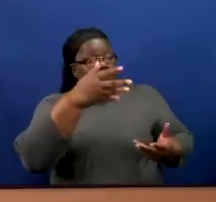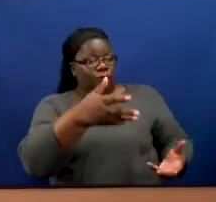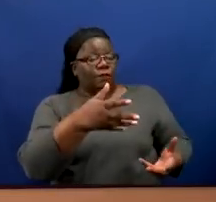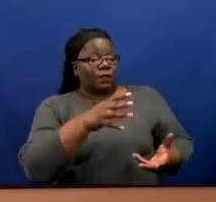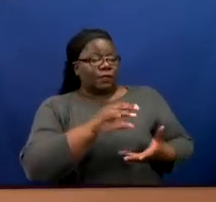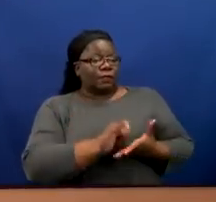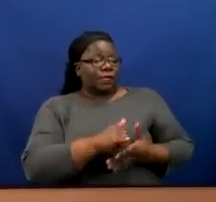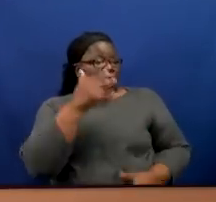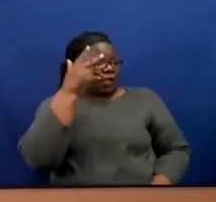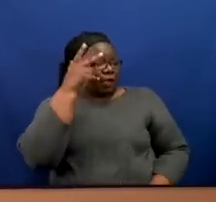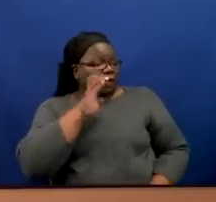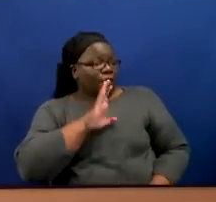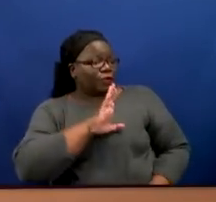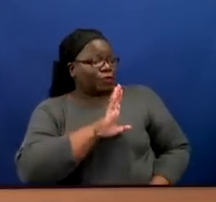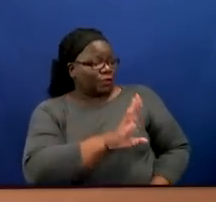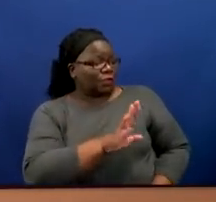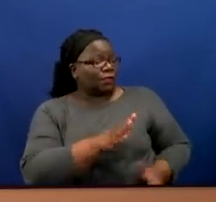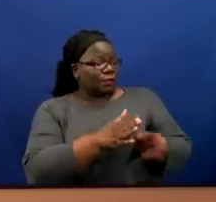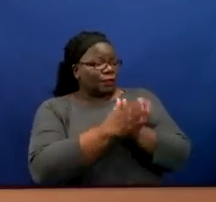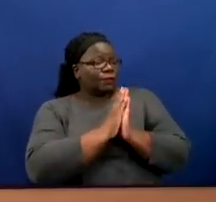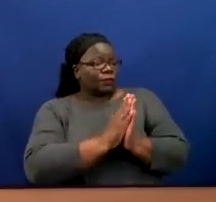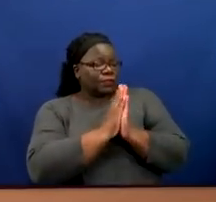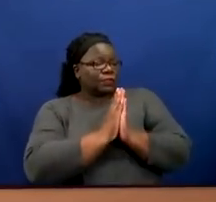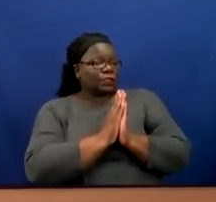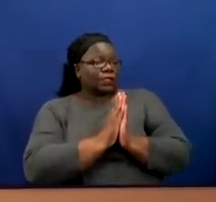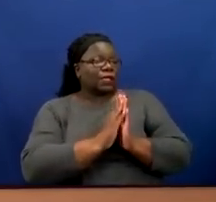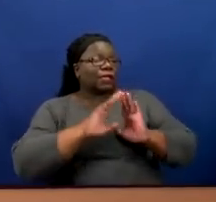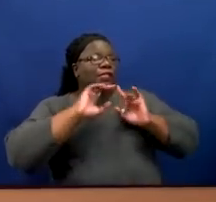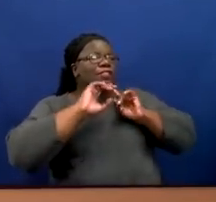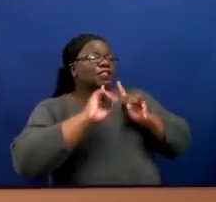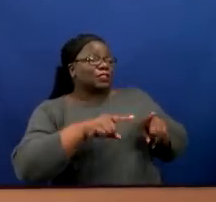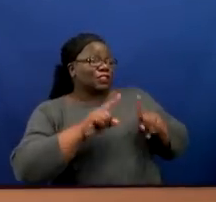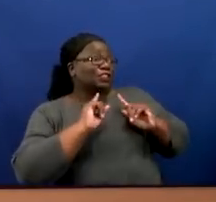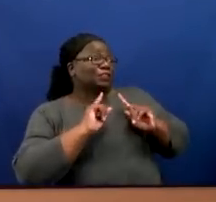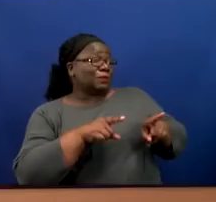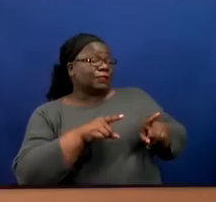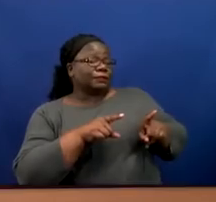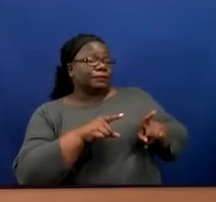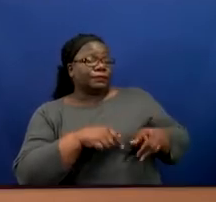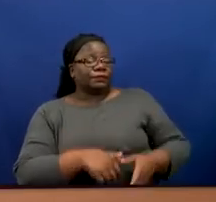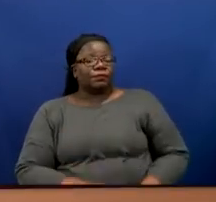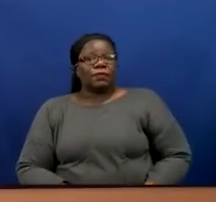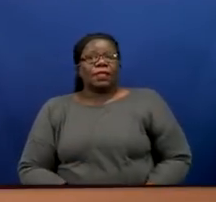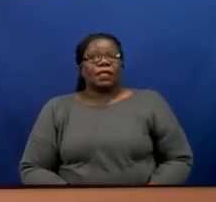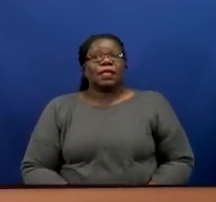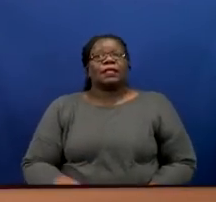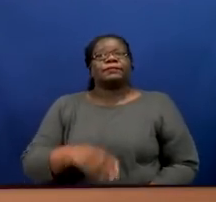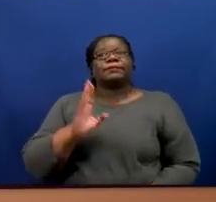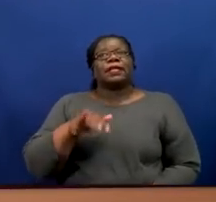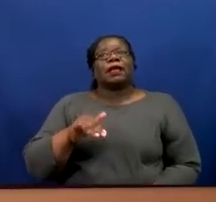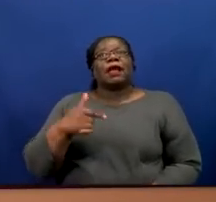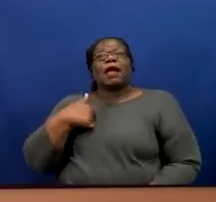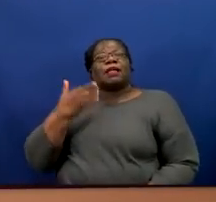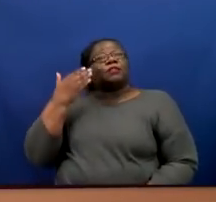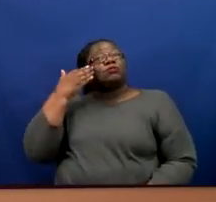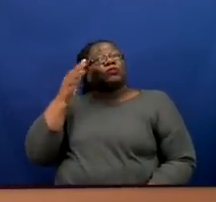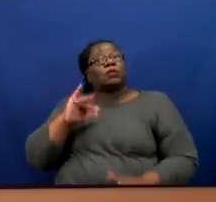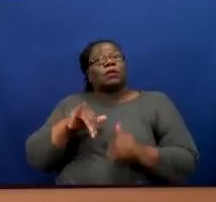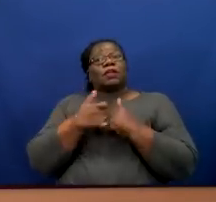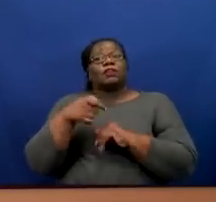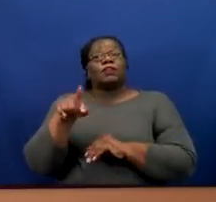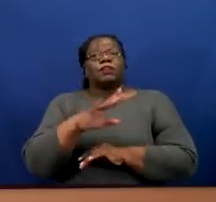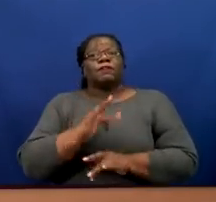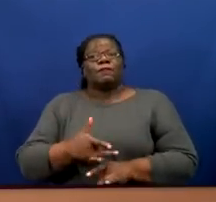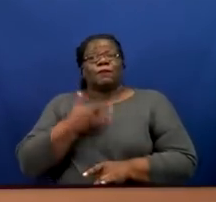that he's heard their prayers and he's responding in kind. Now, child of God, I don't know how you feel about it,